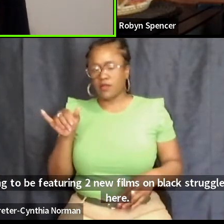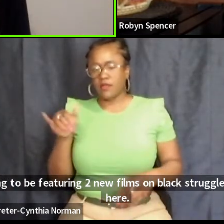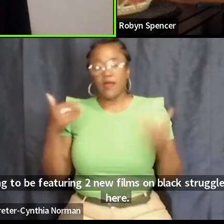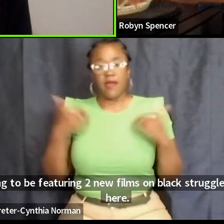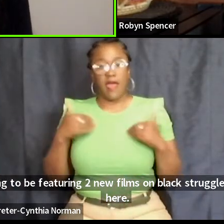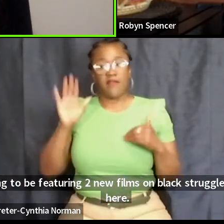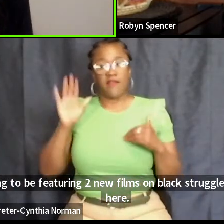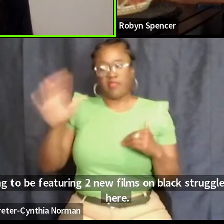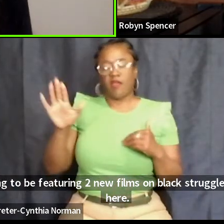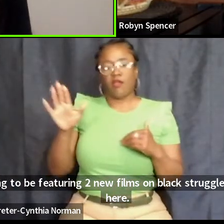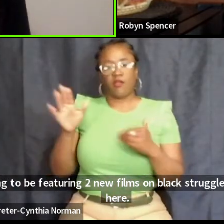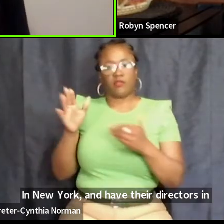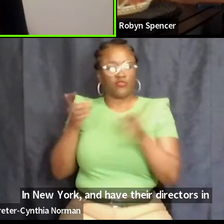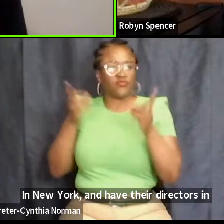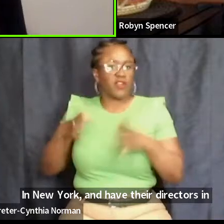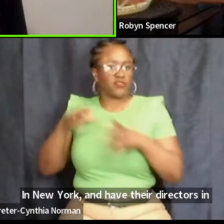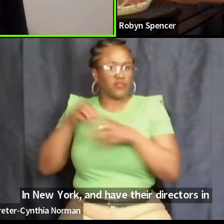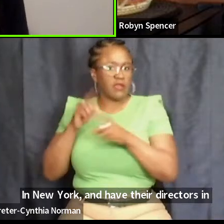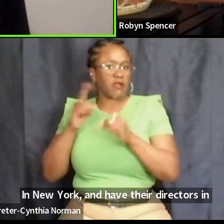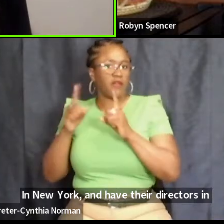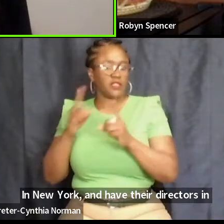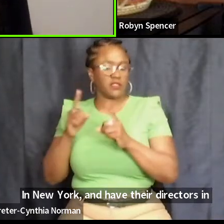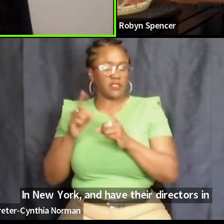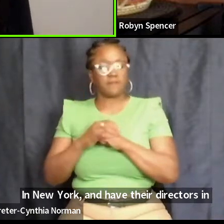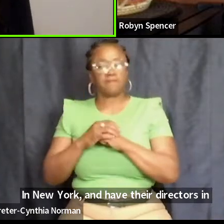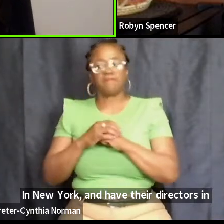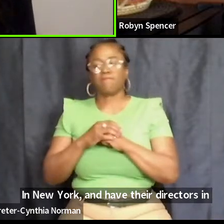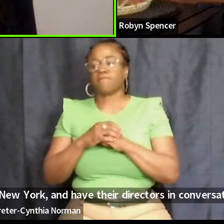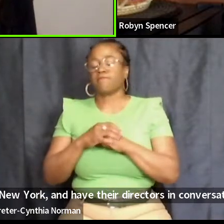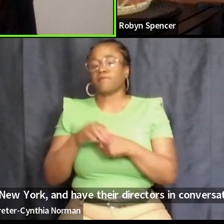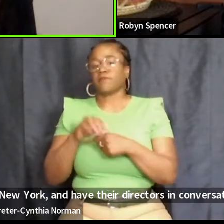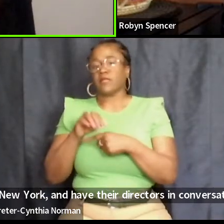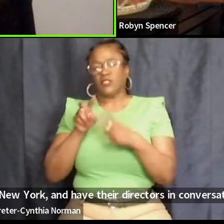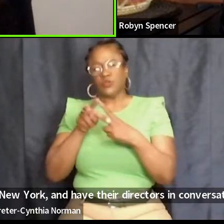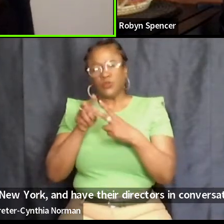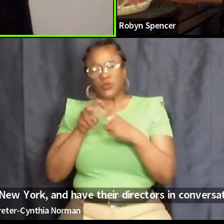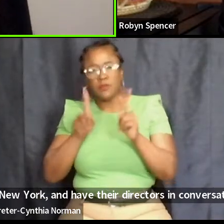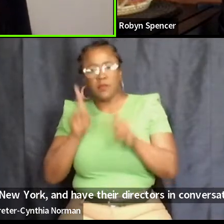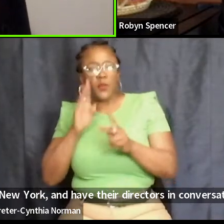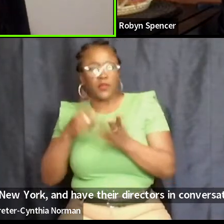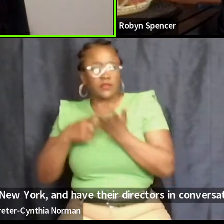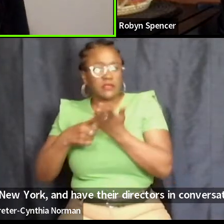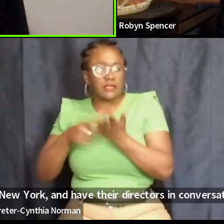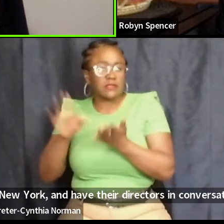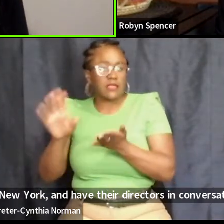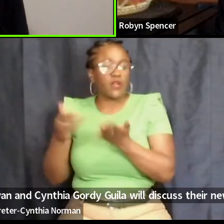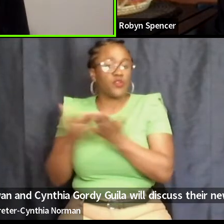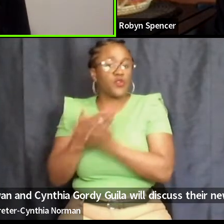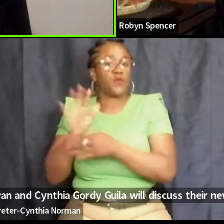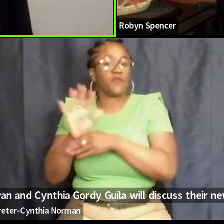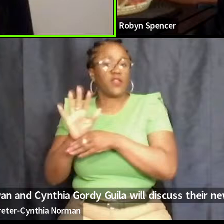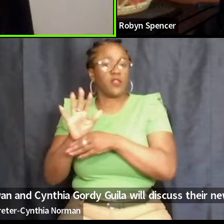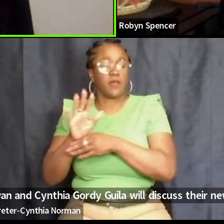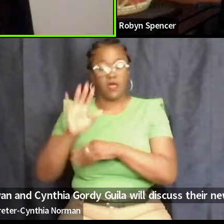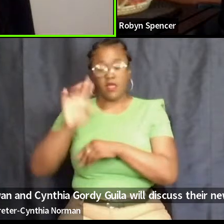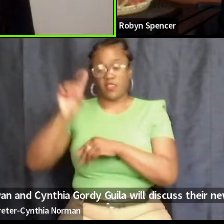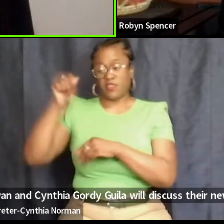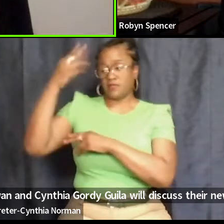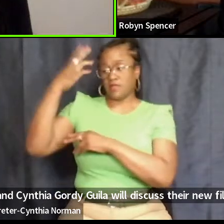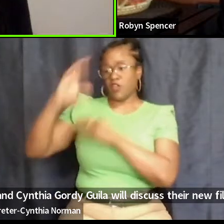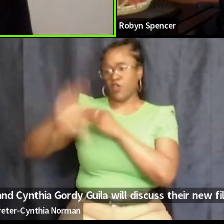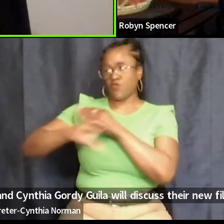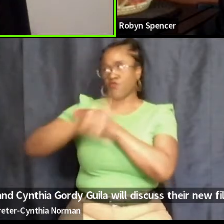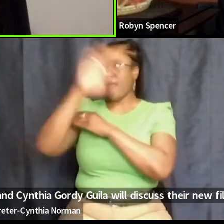directors in conversation. Tayo Giwa and Cynthia Gordy Giwa will discuss their new film, The Sun Rises in the East, about the East,